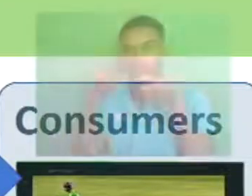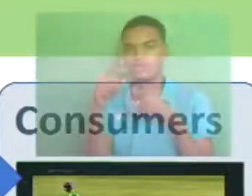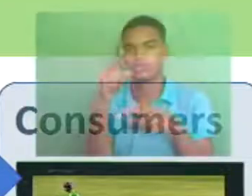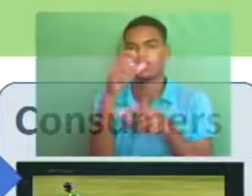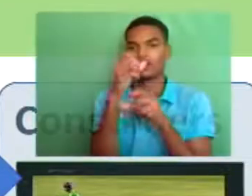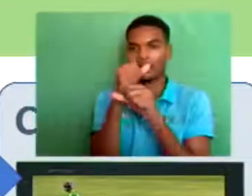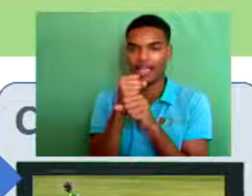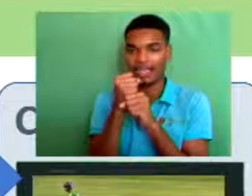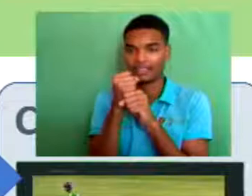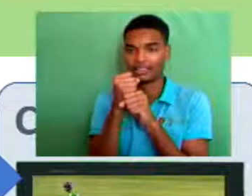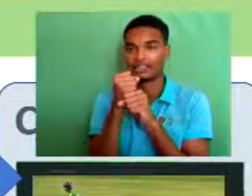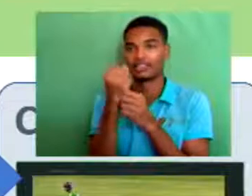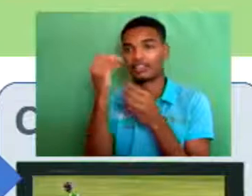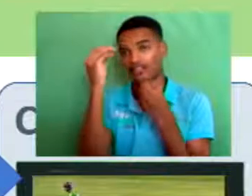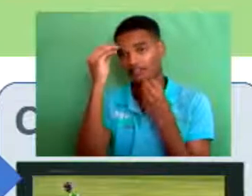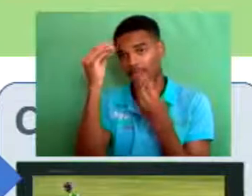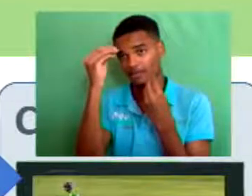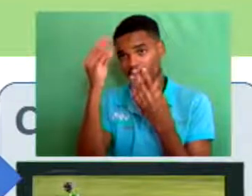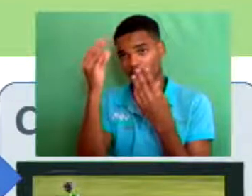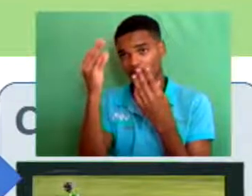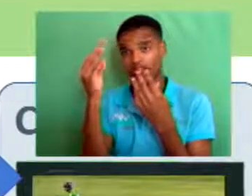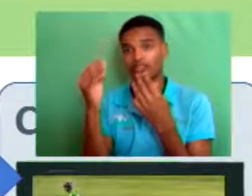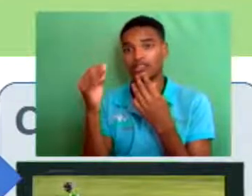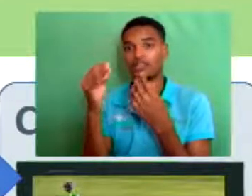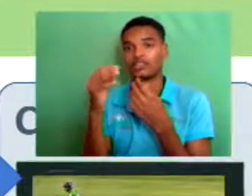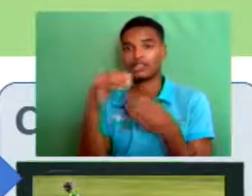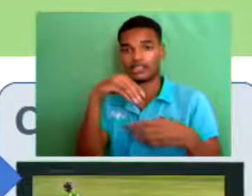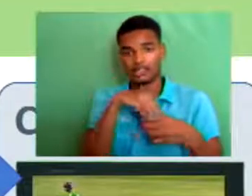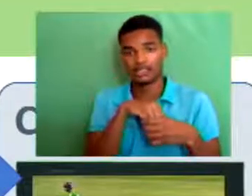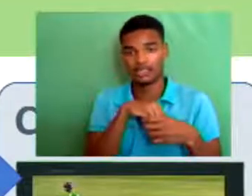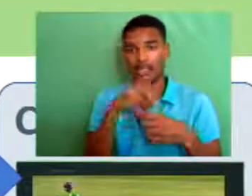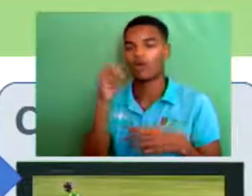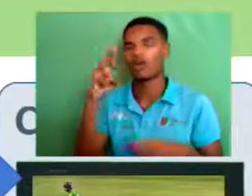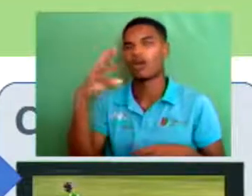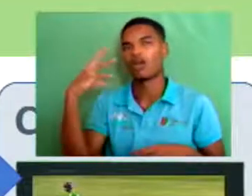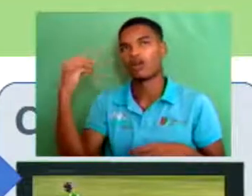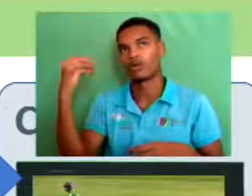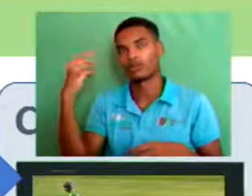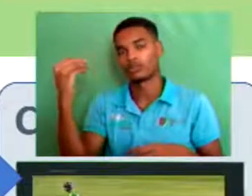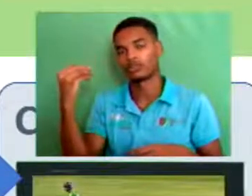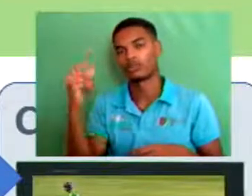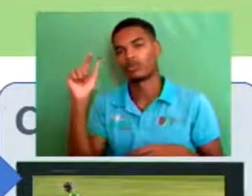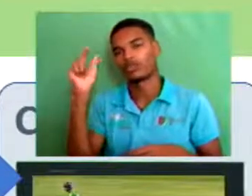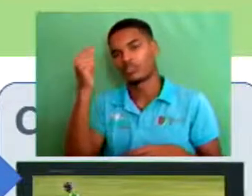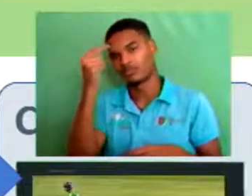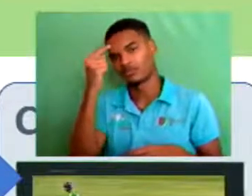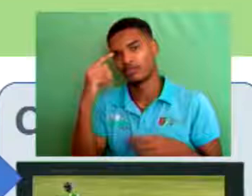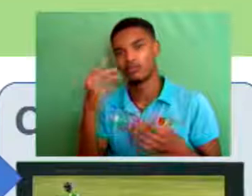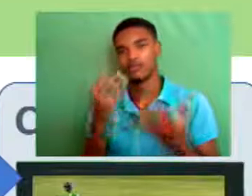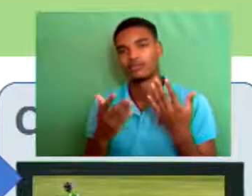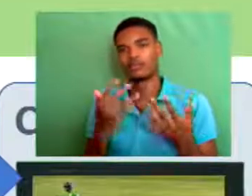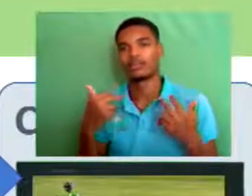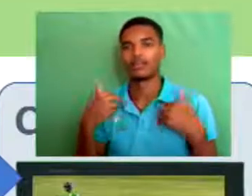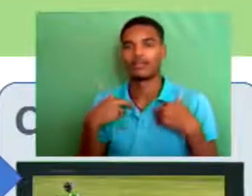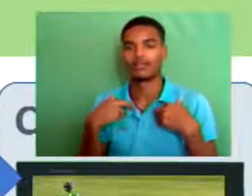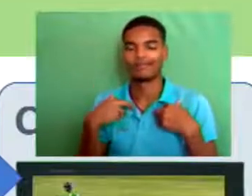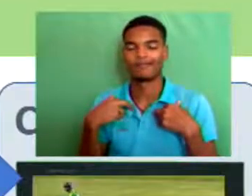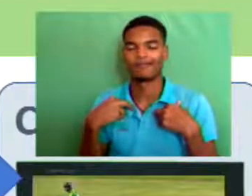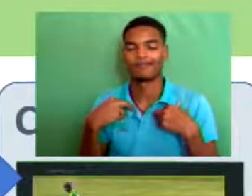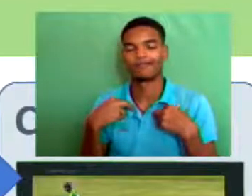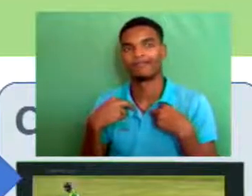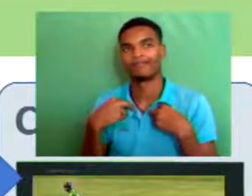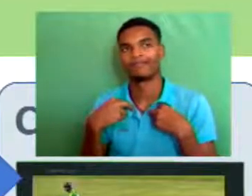of information, either internally or externally. Your government may well have, the Jamaican government may well have an